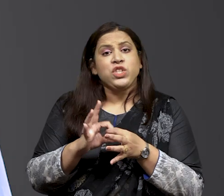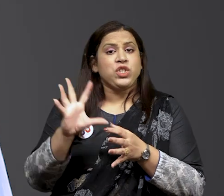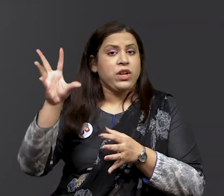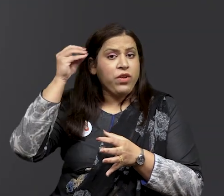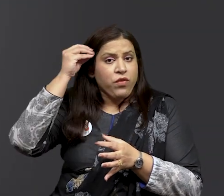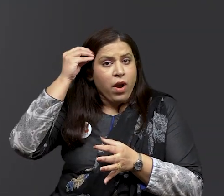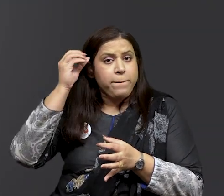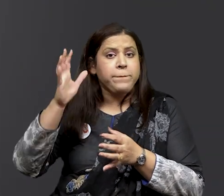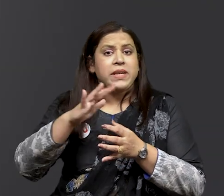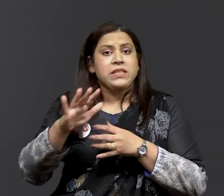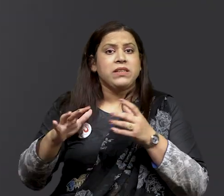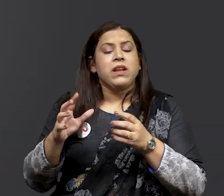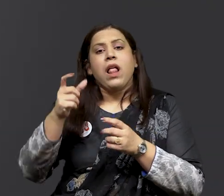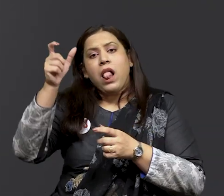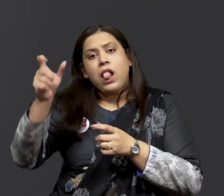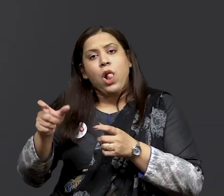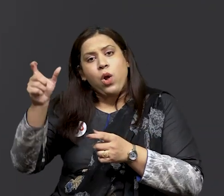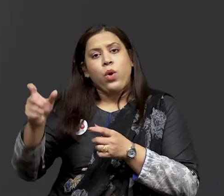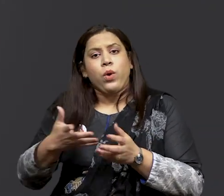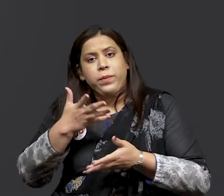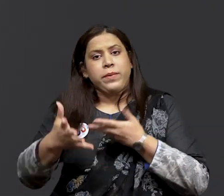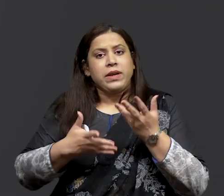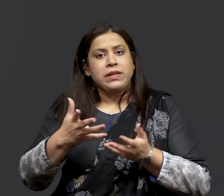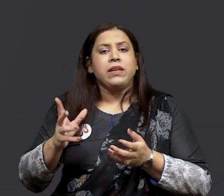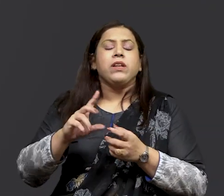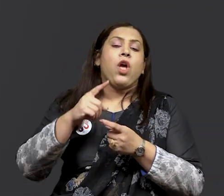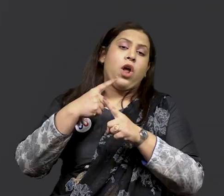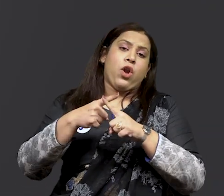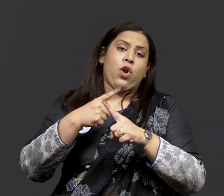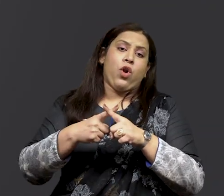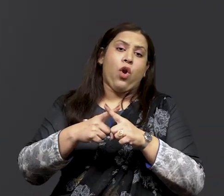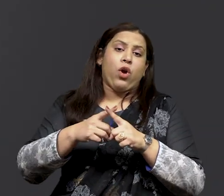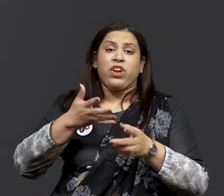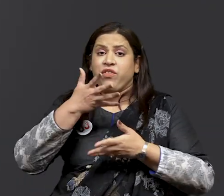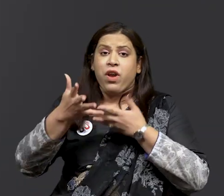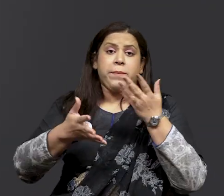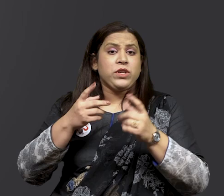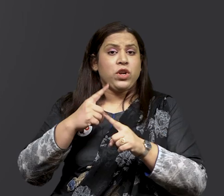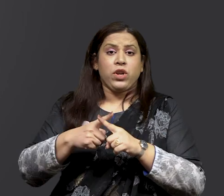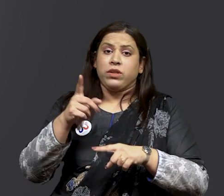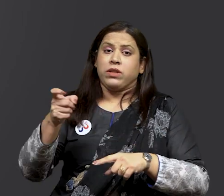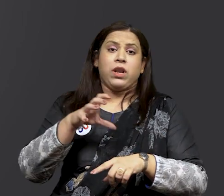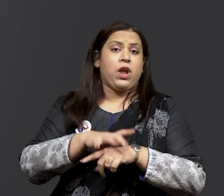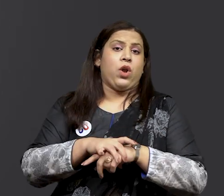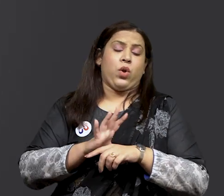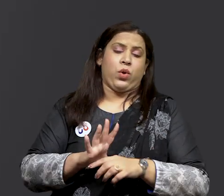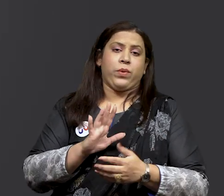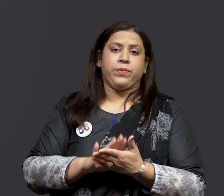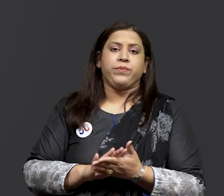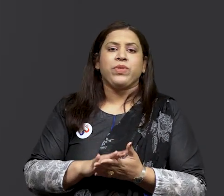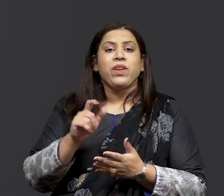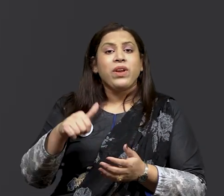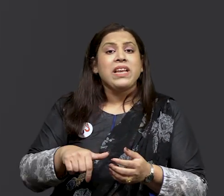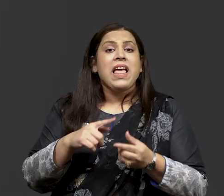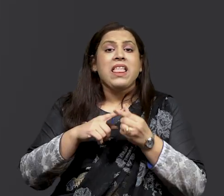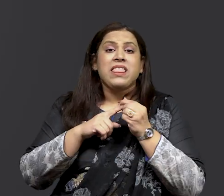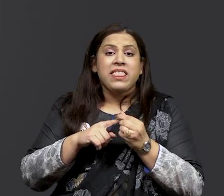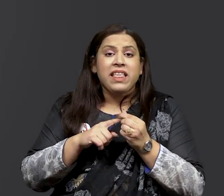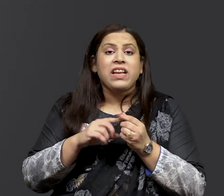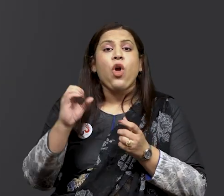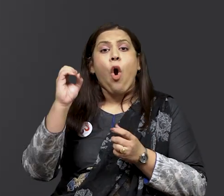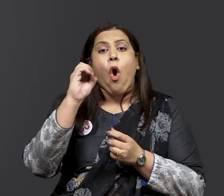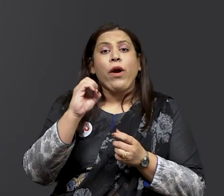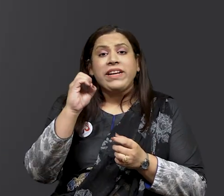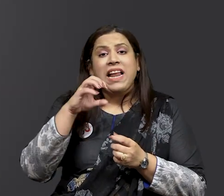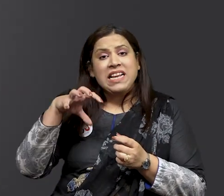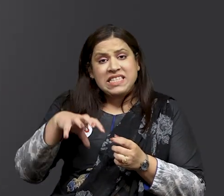with them that oftentimes people end up making beliefs based off of wrong information or wrong facts. And so we decided that there was a need